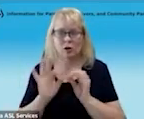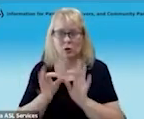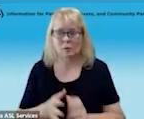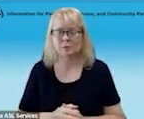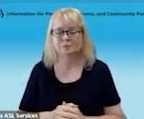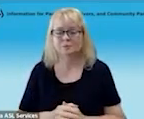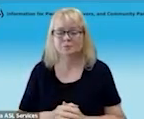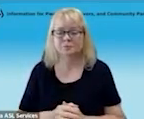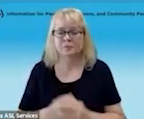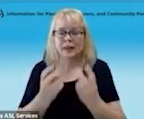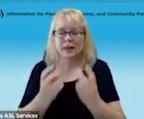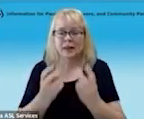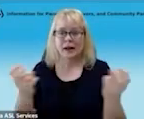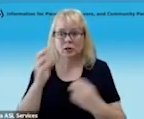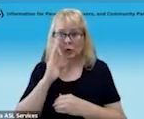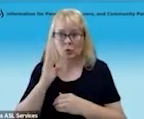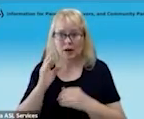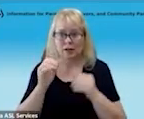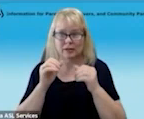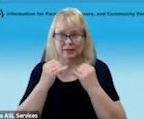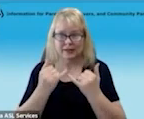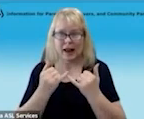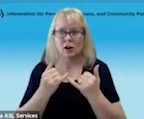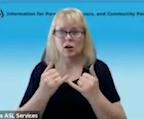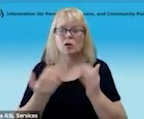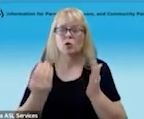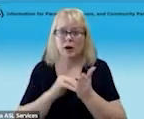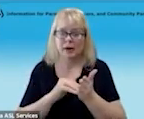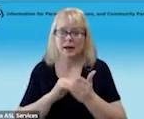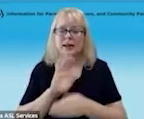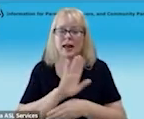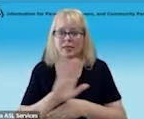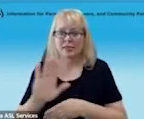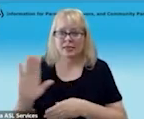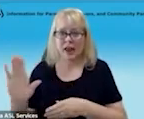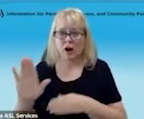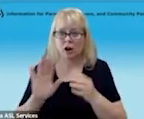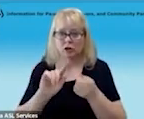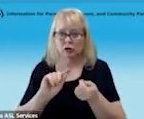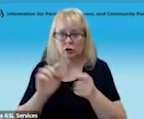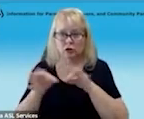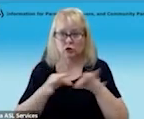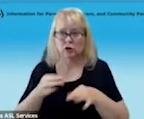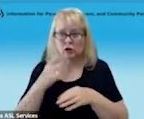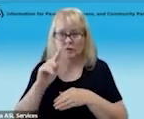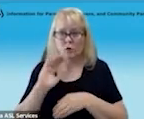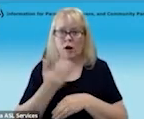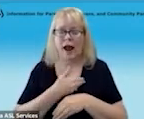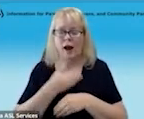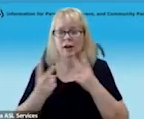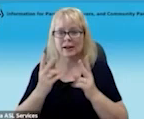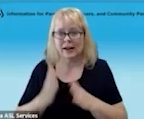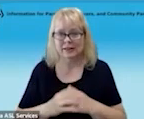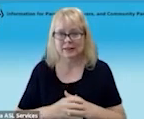Make sure to select Listen in Spanish or Listen in Khmer, which connects you with an interpreter.